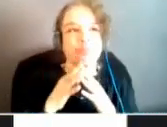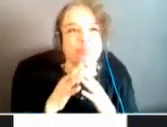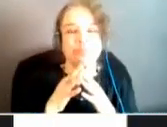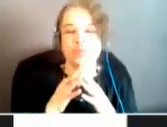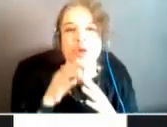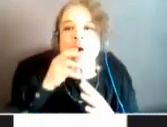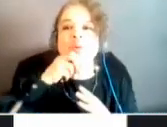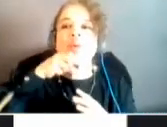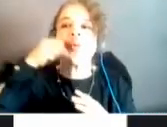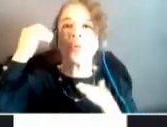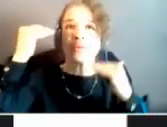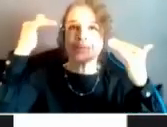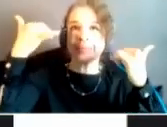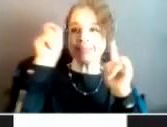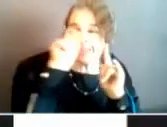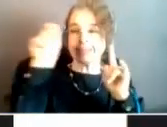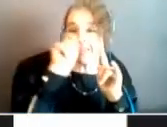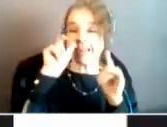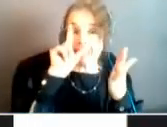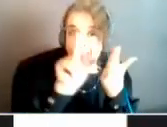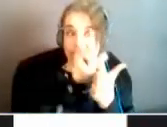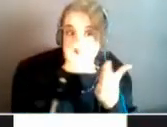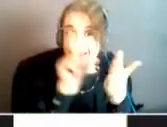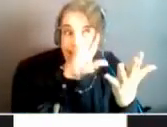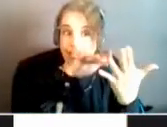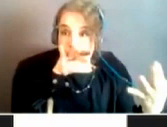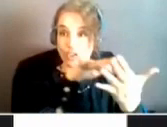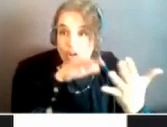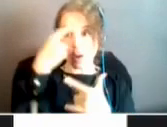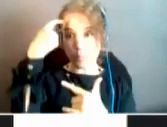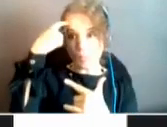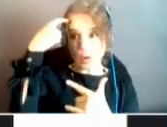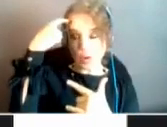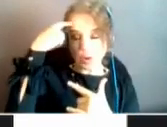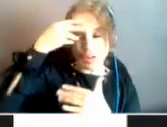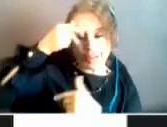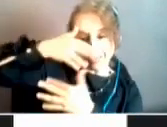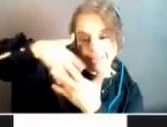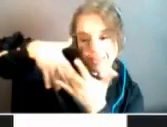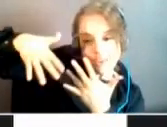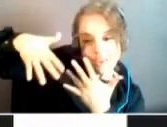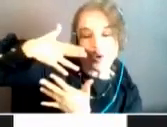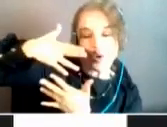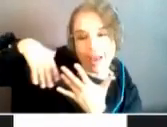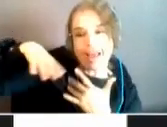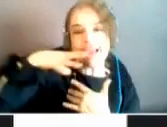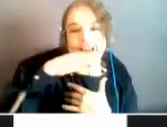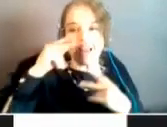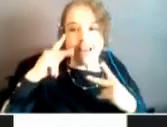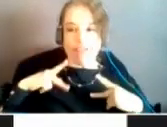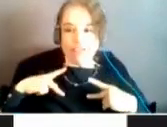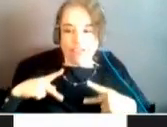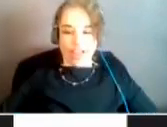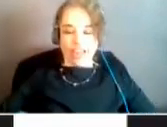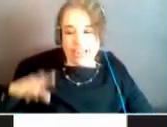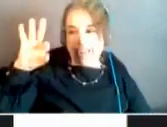and older adults highlighted in the literature include mental, social, and physical